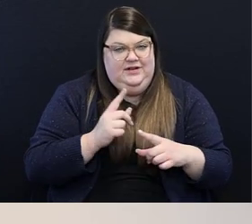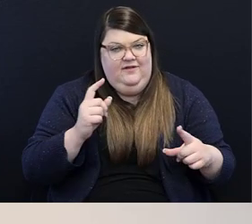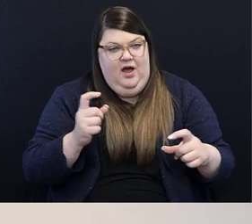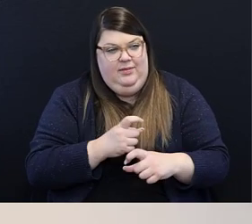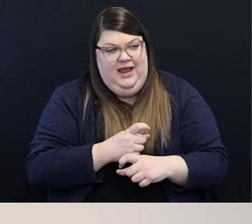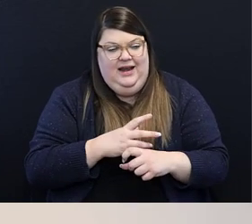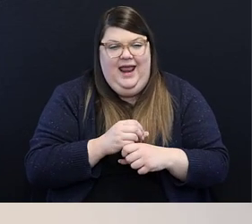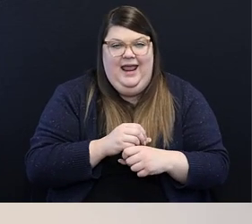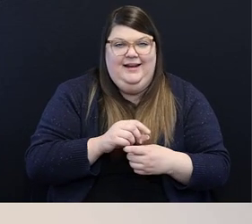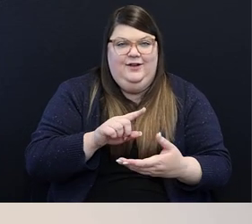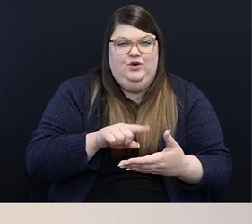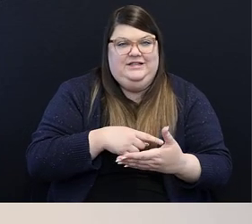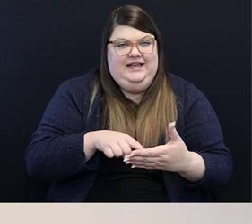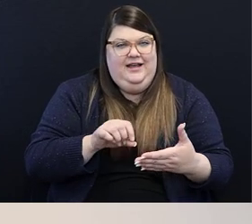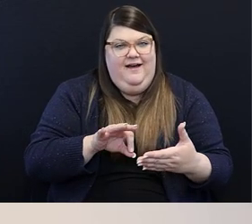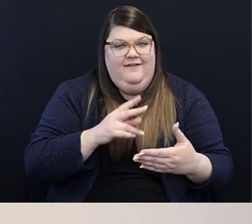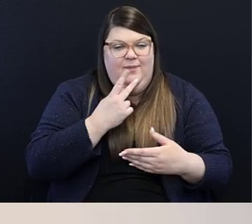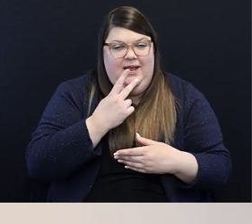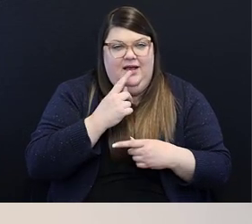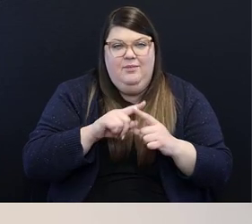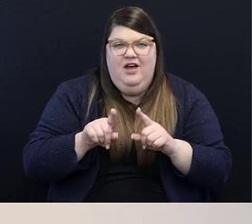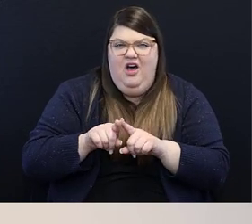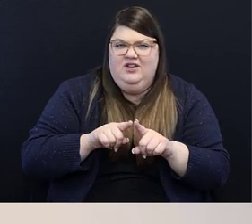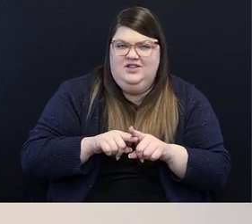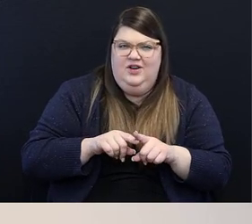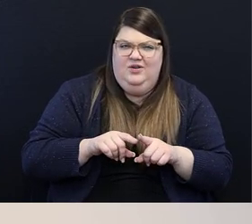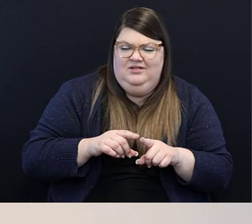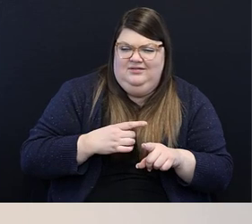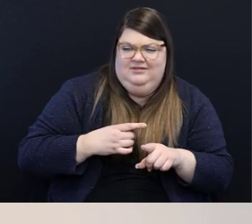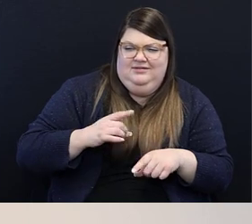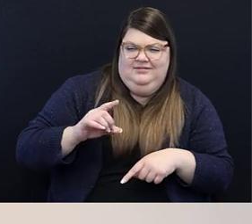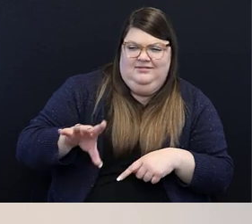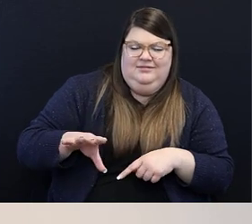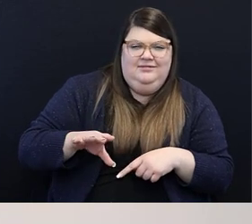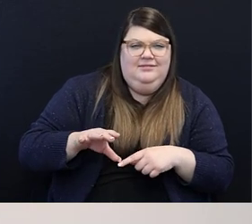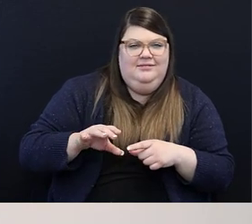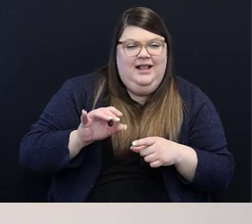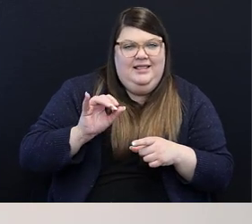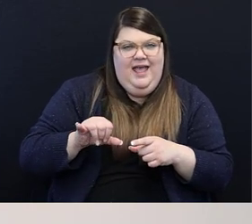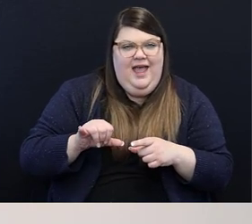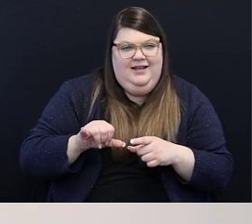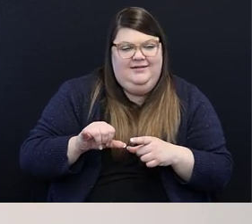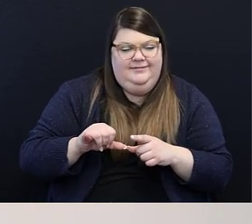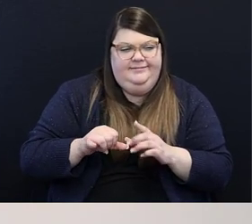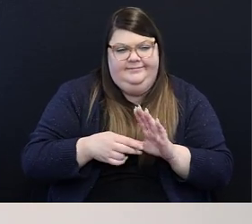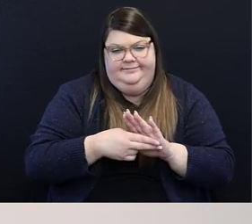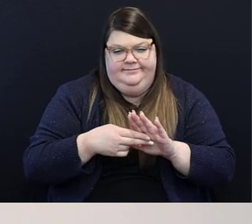yet. But I also resented that, you know.